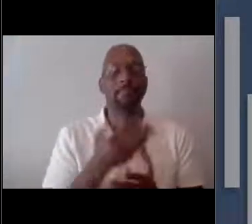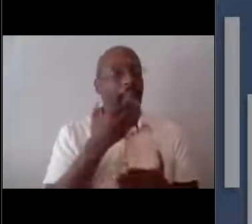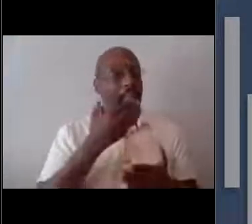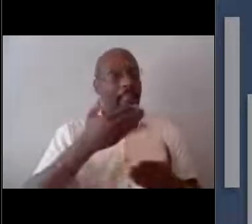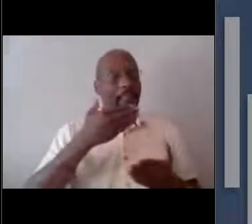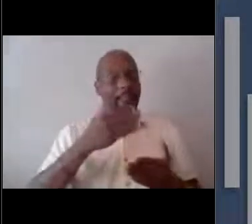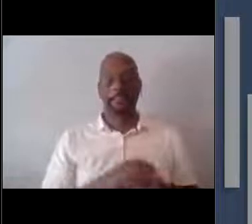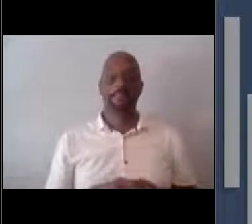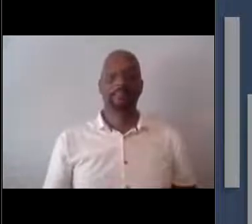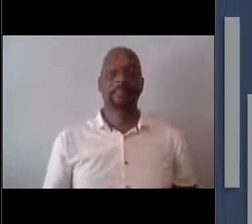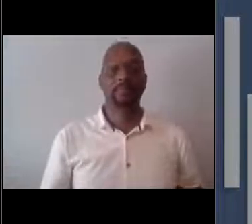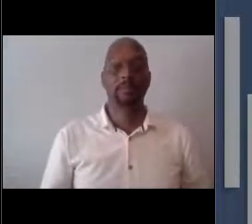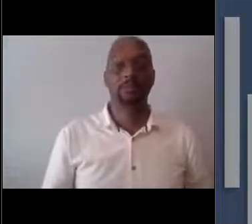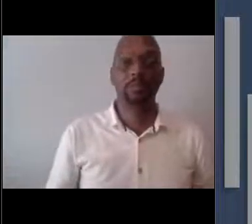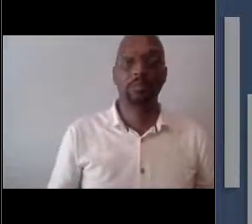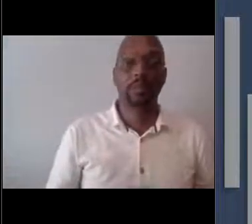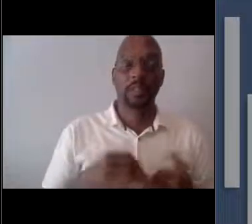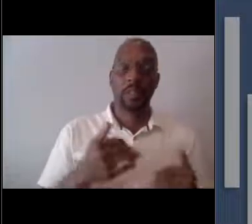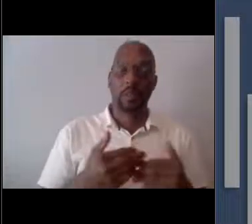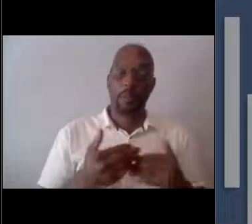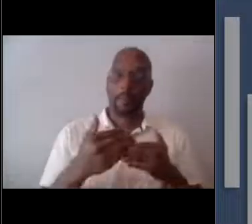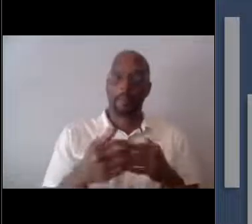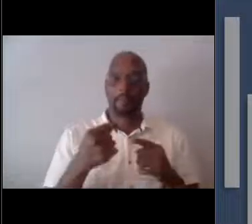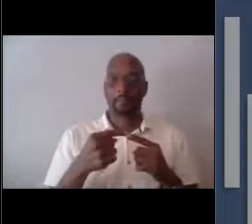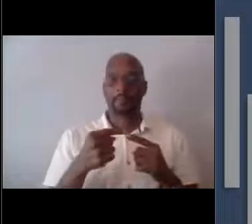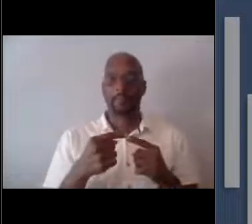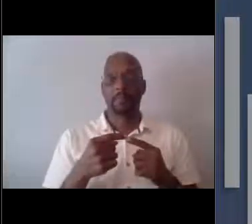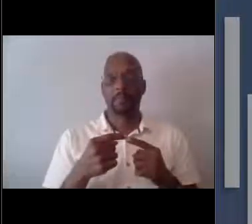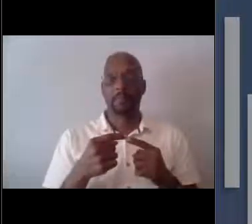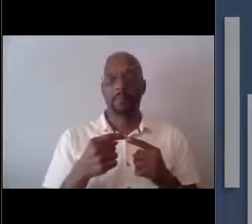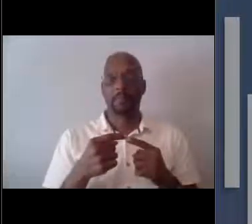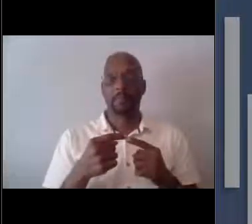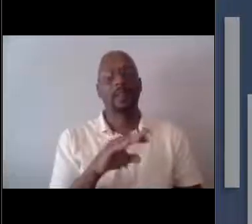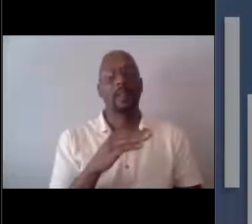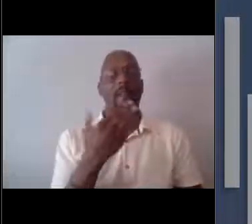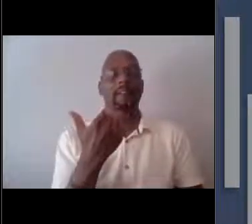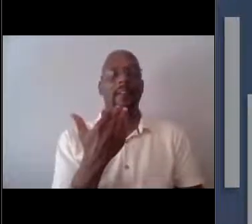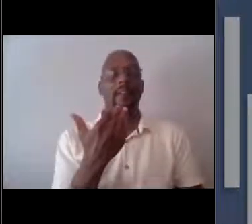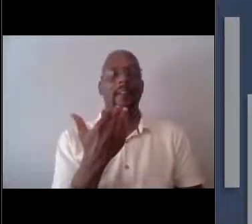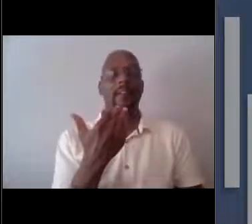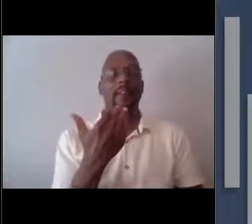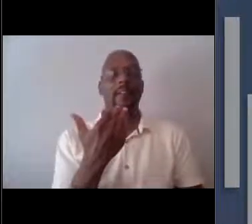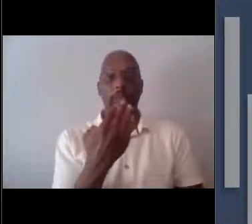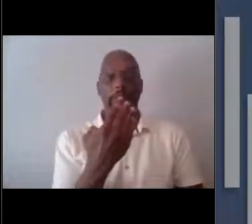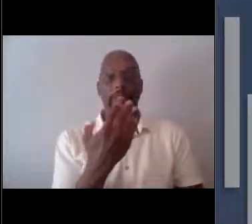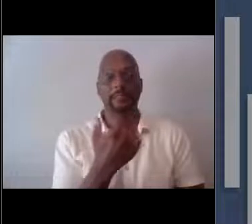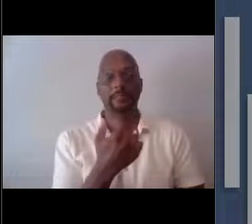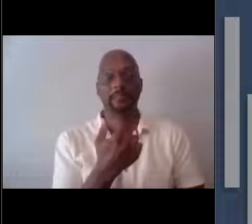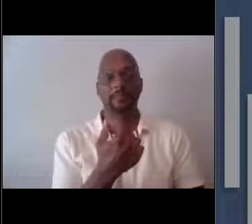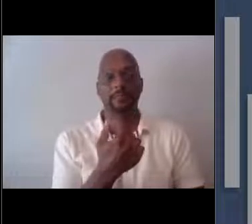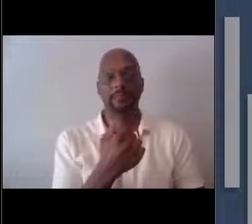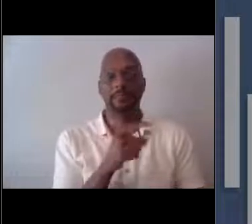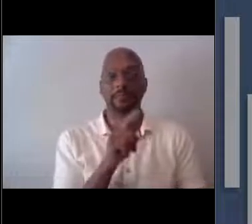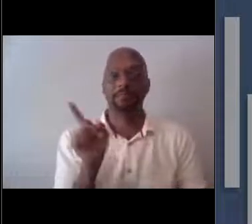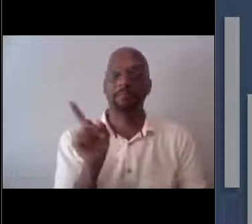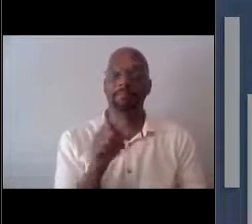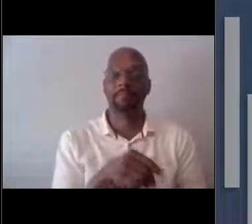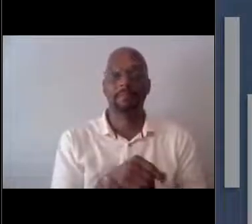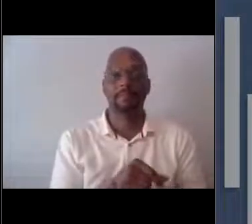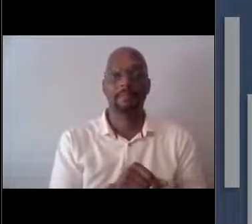With that, we will move on to tab 14. We're back to you, Sequoia. You can stay